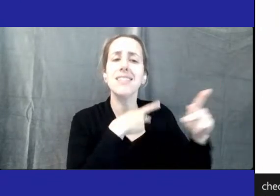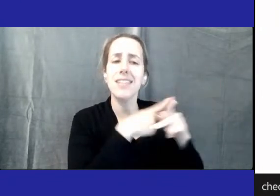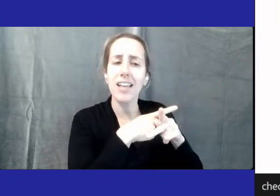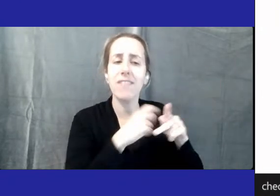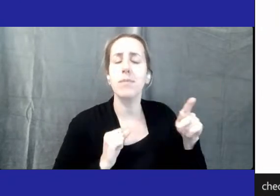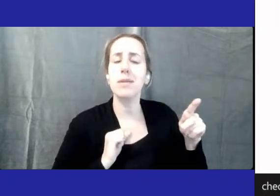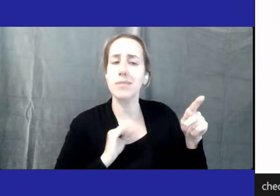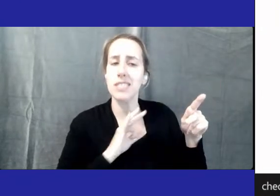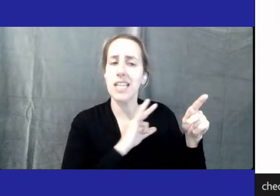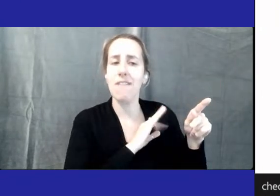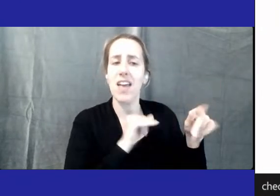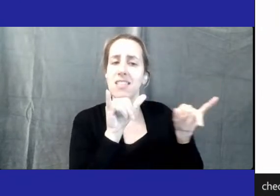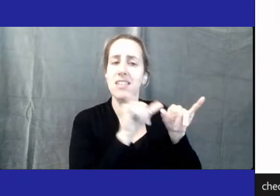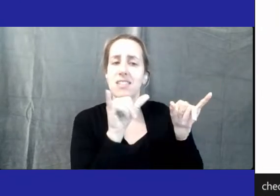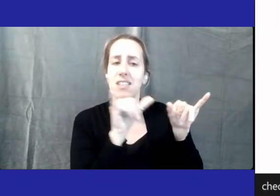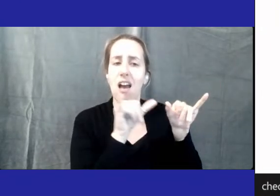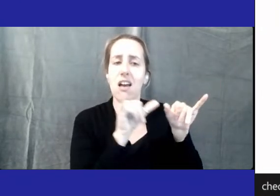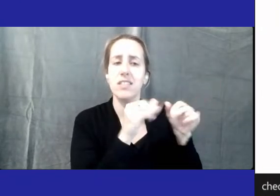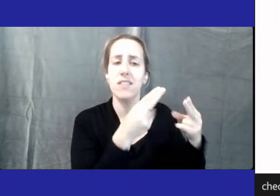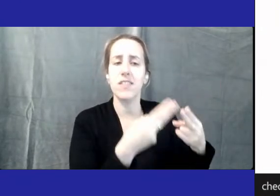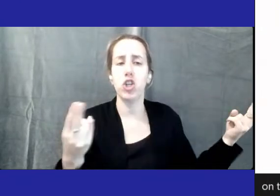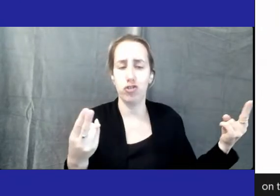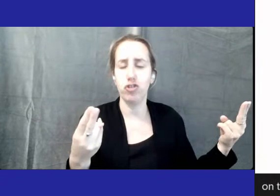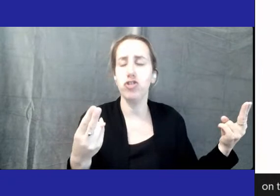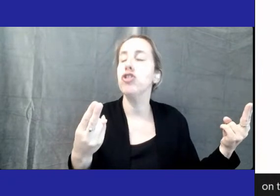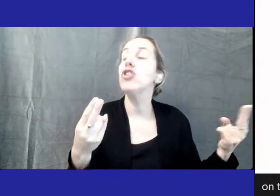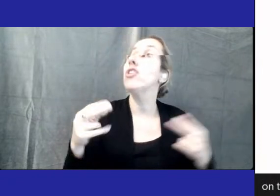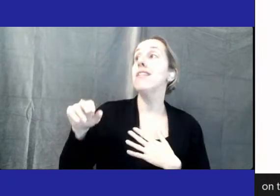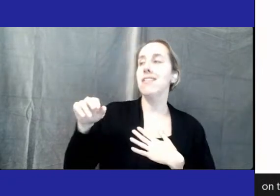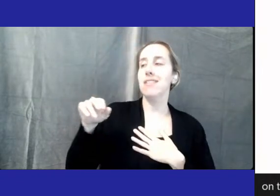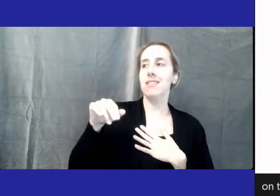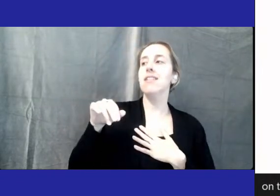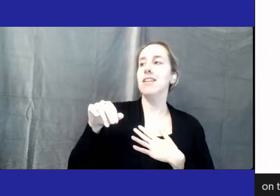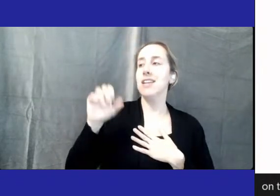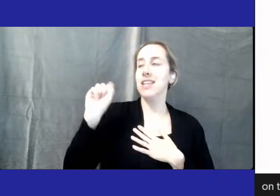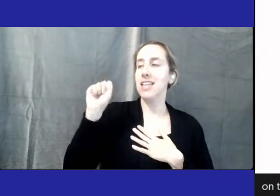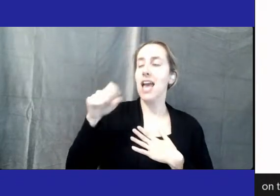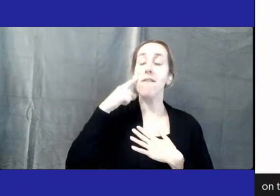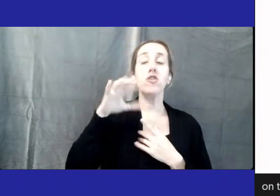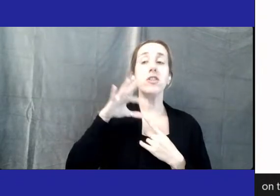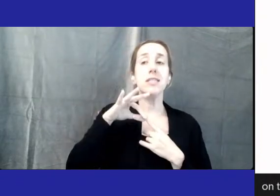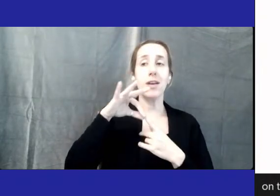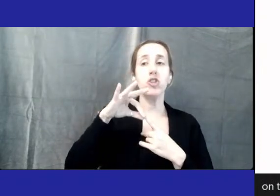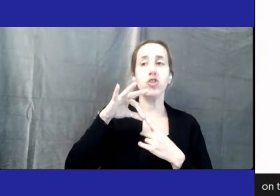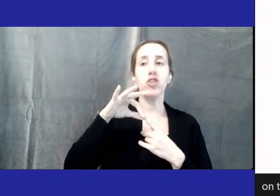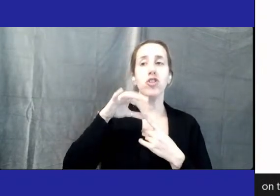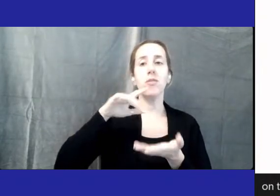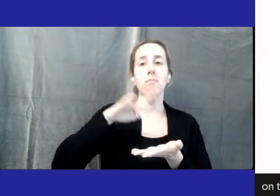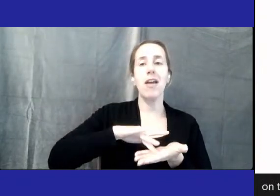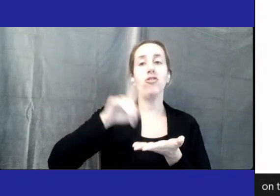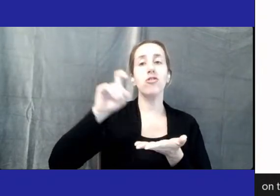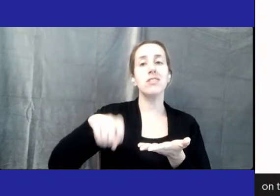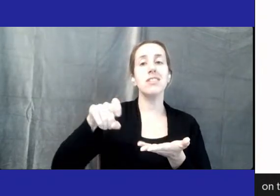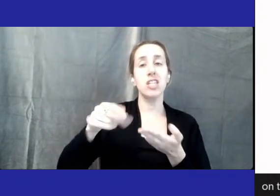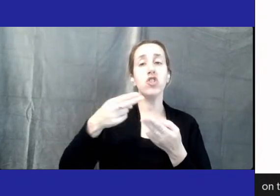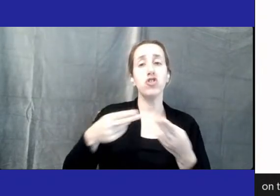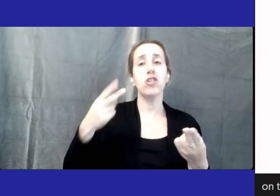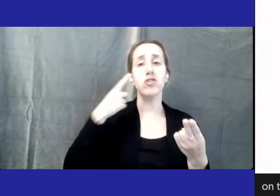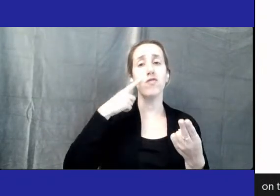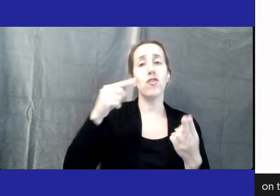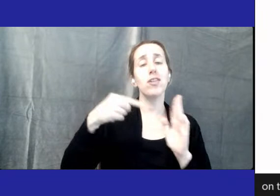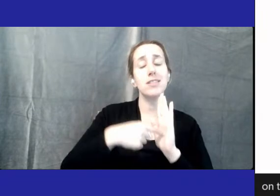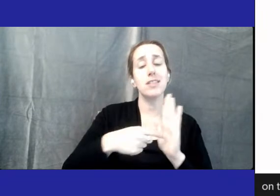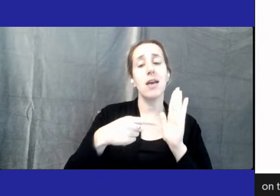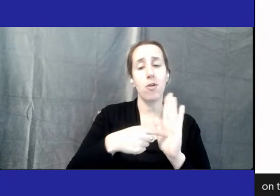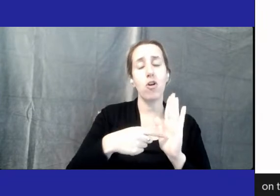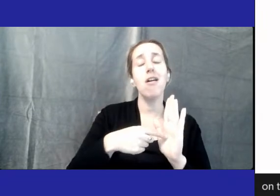But you want Yeah, so I mean, just for the special medical needs shelters as an example, one caveat is that it depends on how